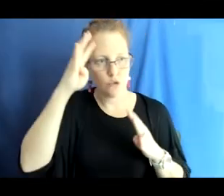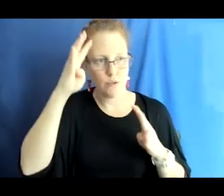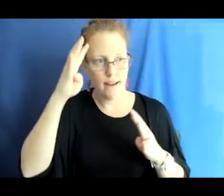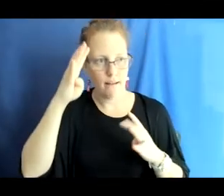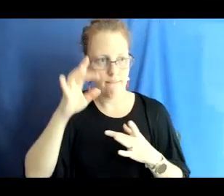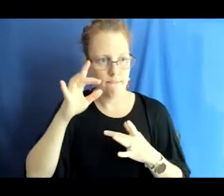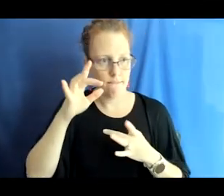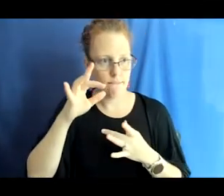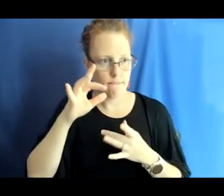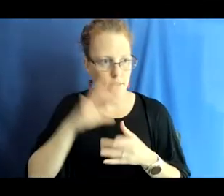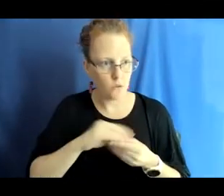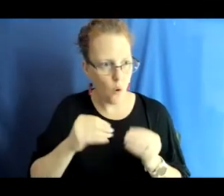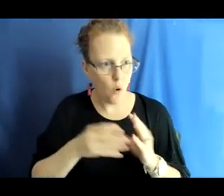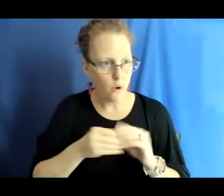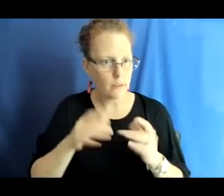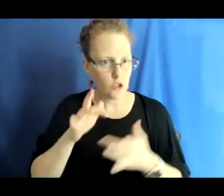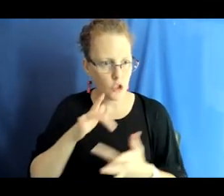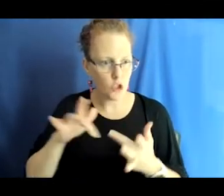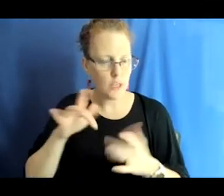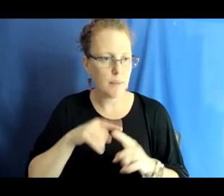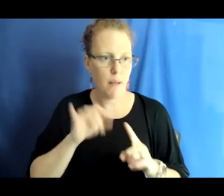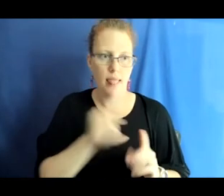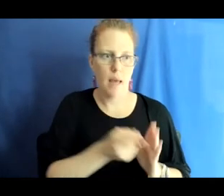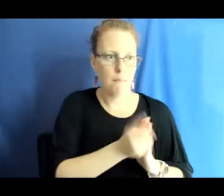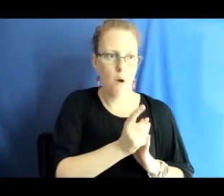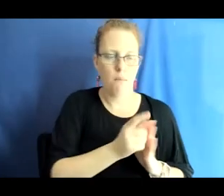so like worthless, because